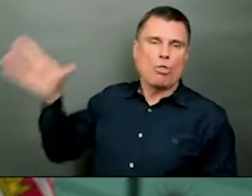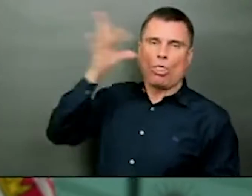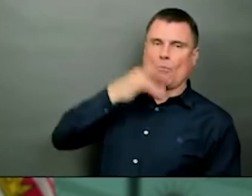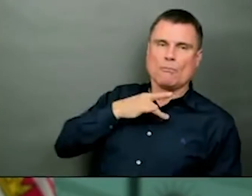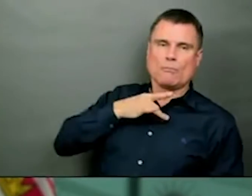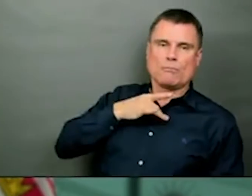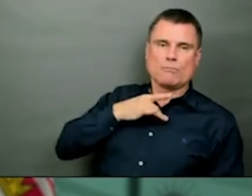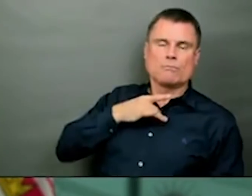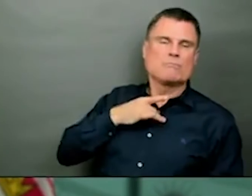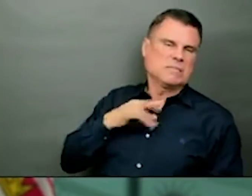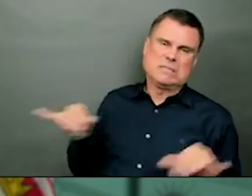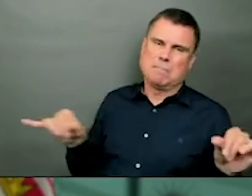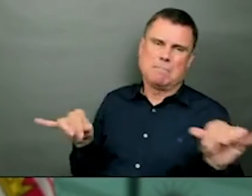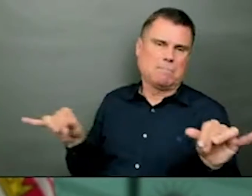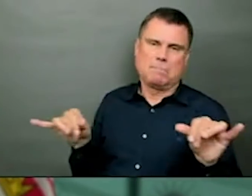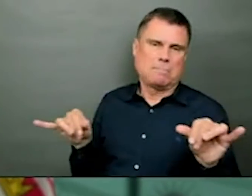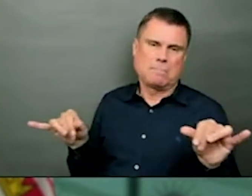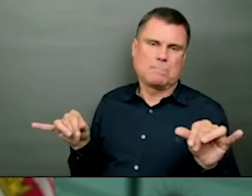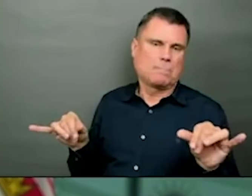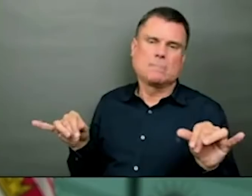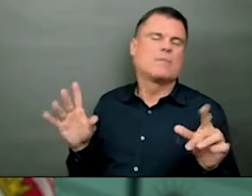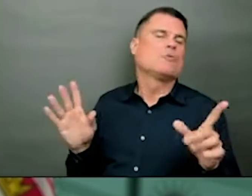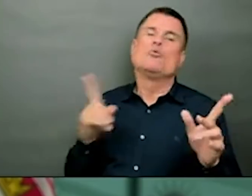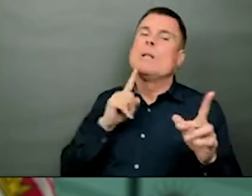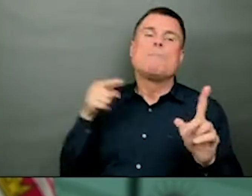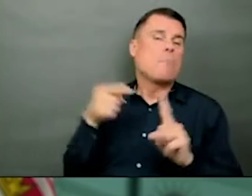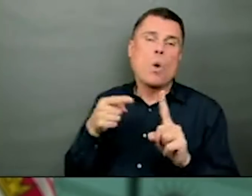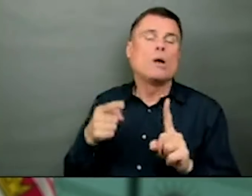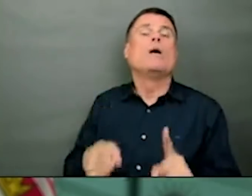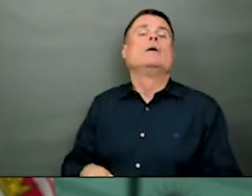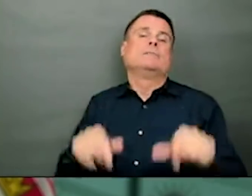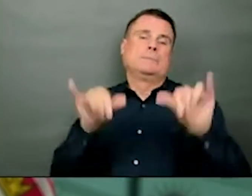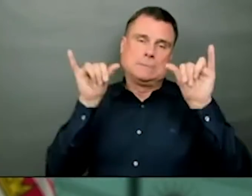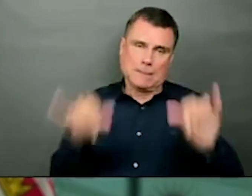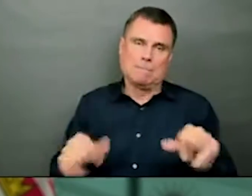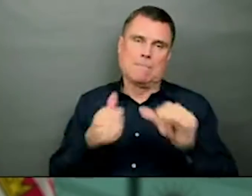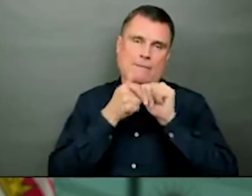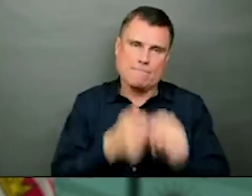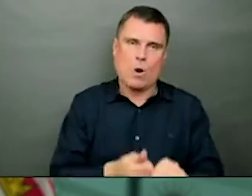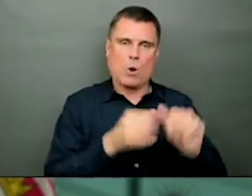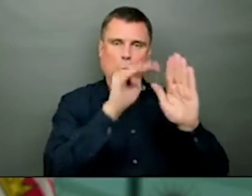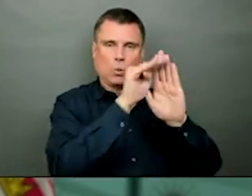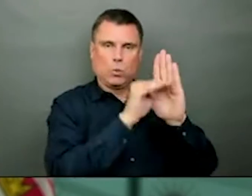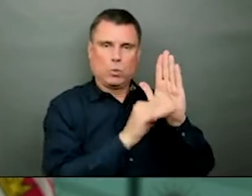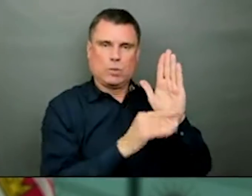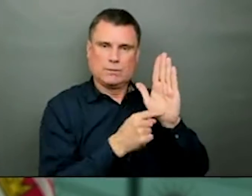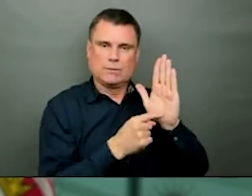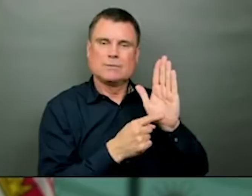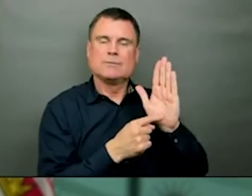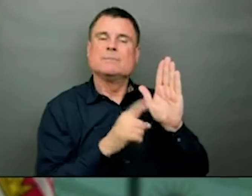know we need to do, and doing it really consistently and really well, because there's less room for error.